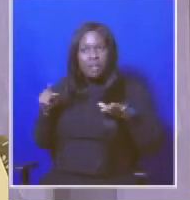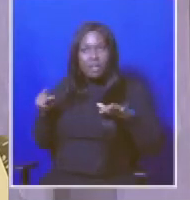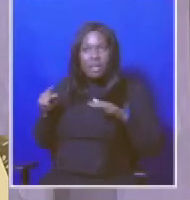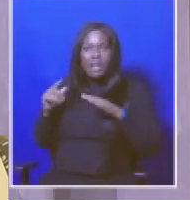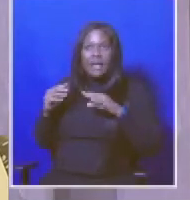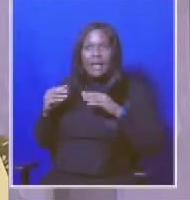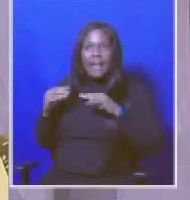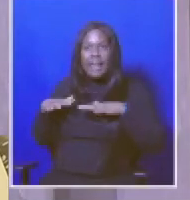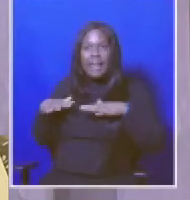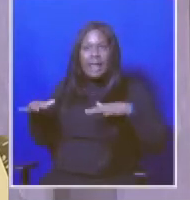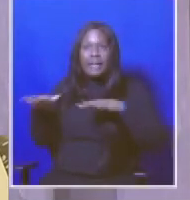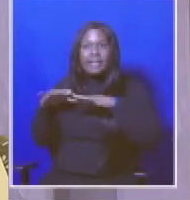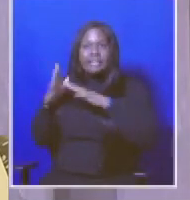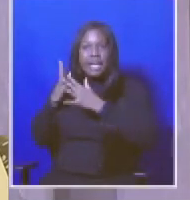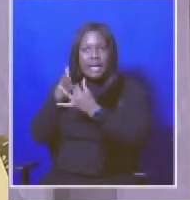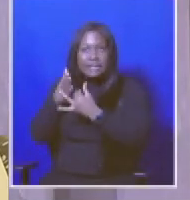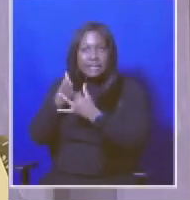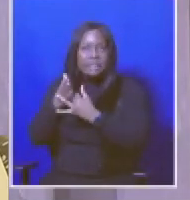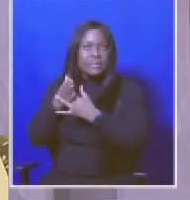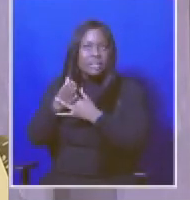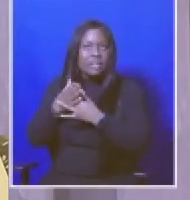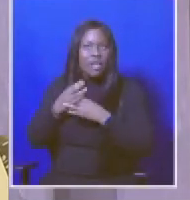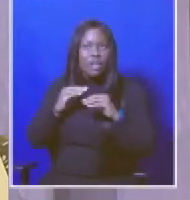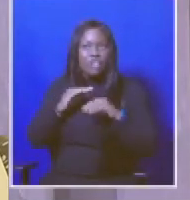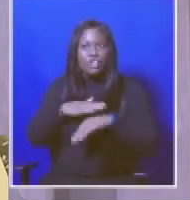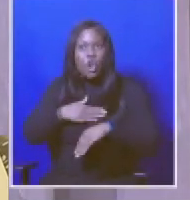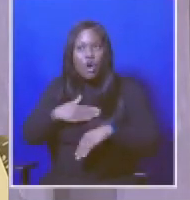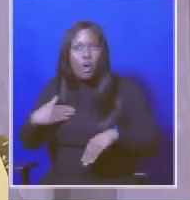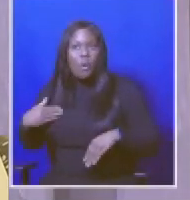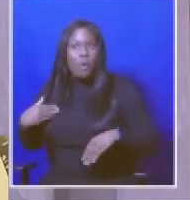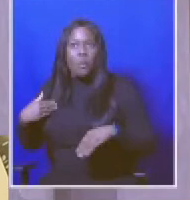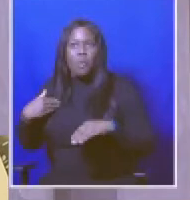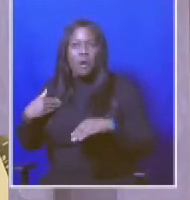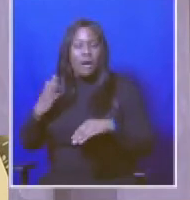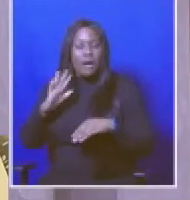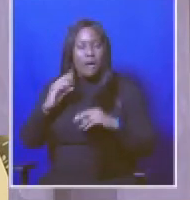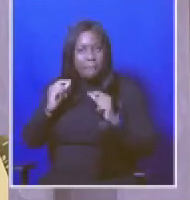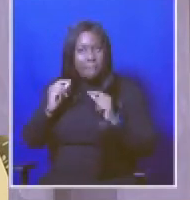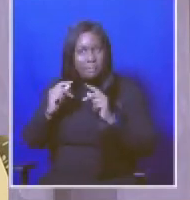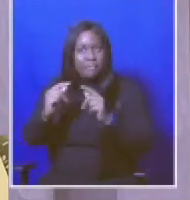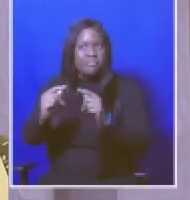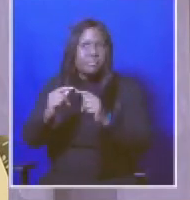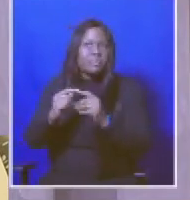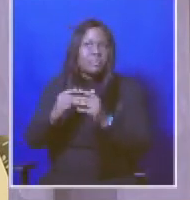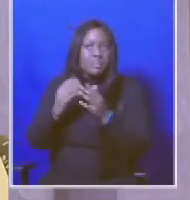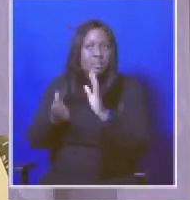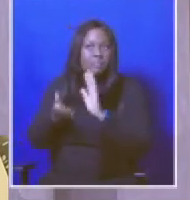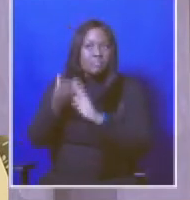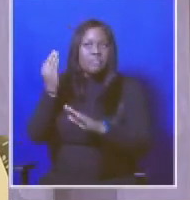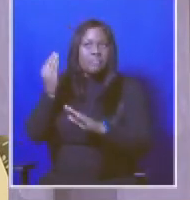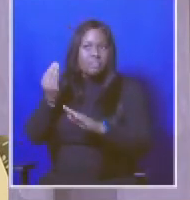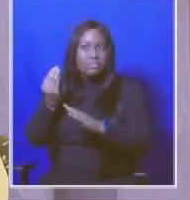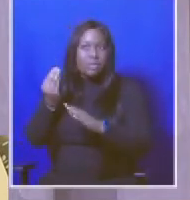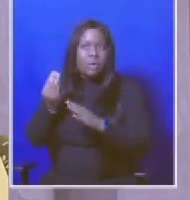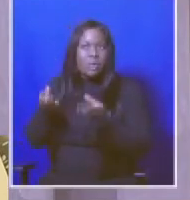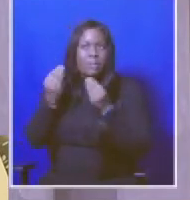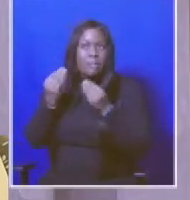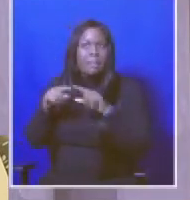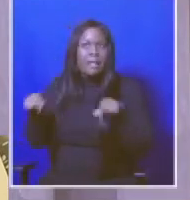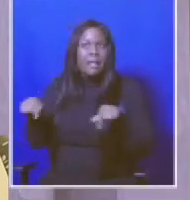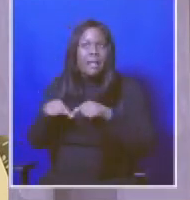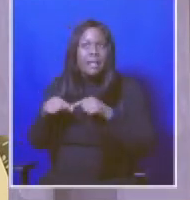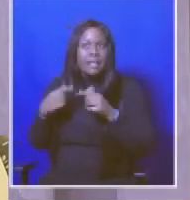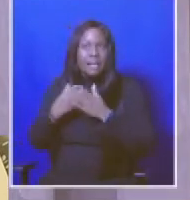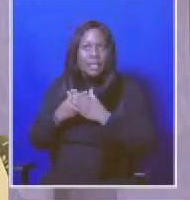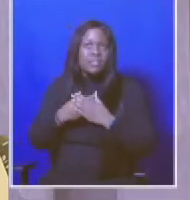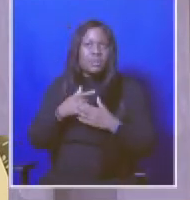as quickly as is possible. And so we are trying our best. Thank you very much, Honorable Member, for the question. Thank you very